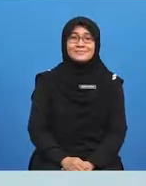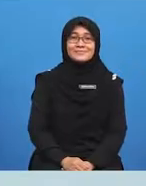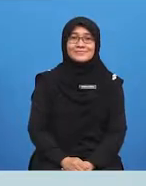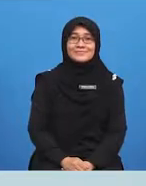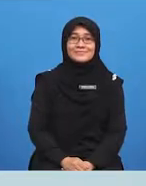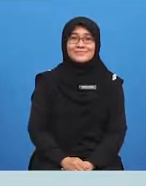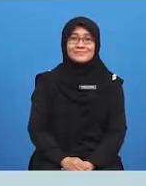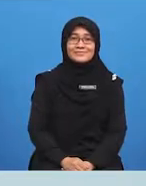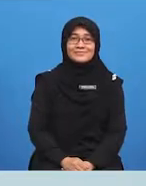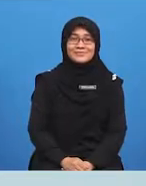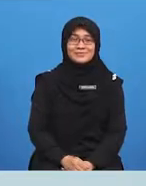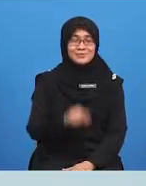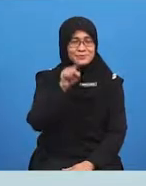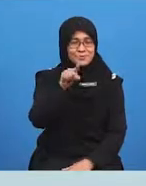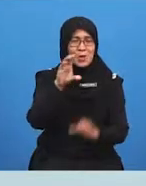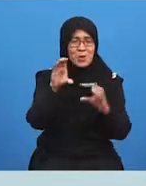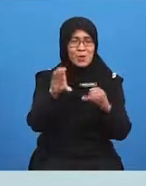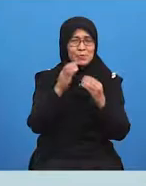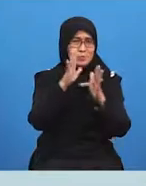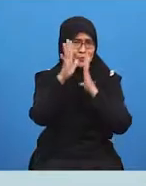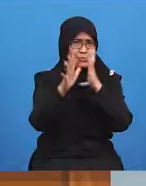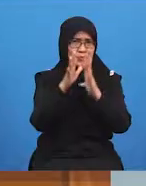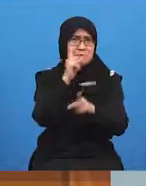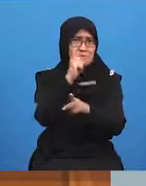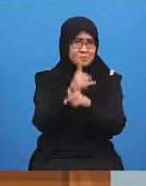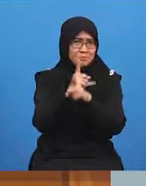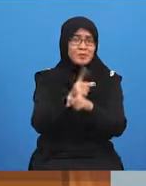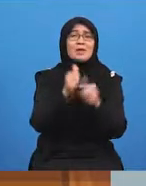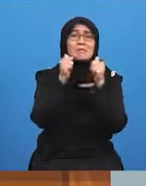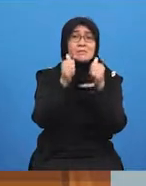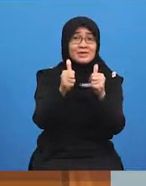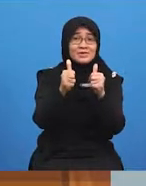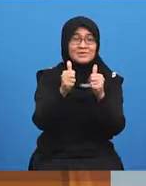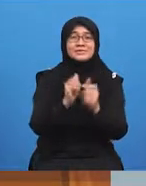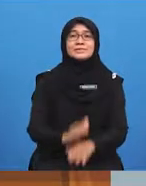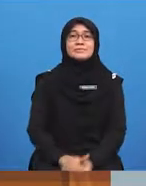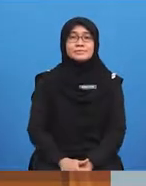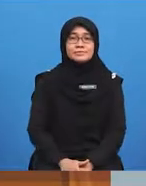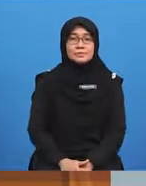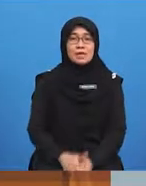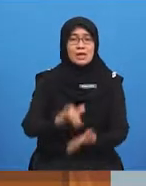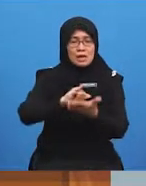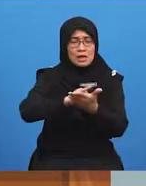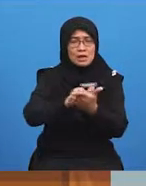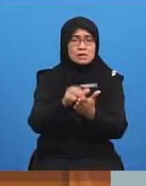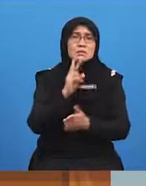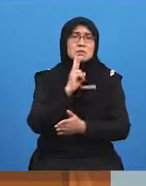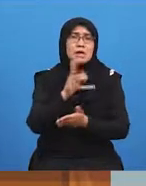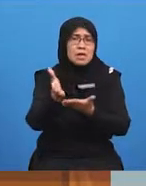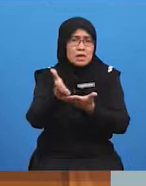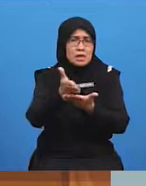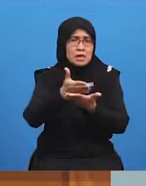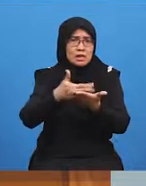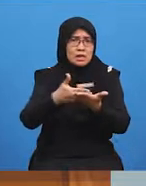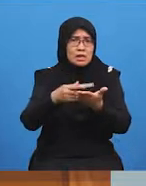You all did an amazing job, boys and girls. So these are some of the parts of a house that we are learning in